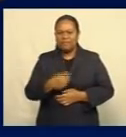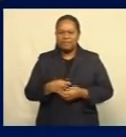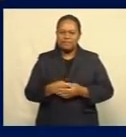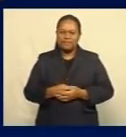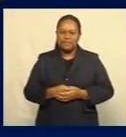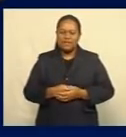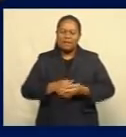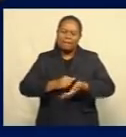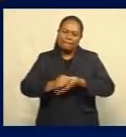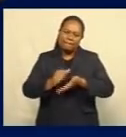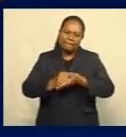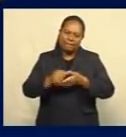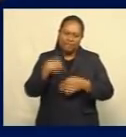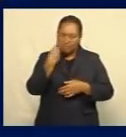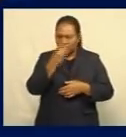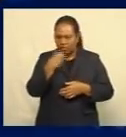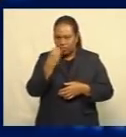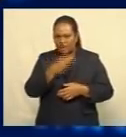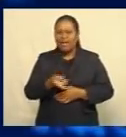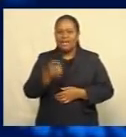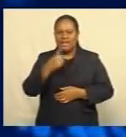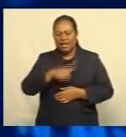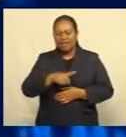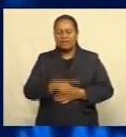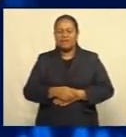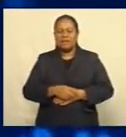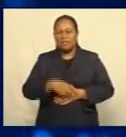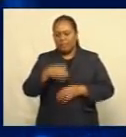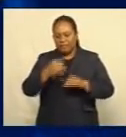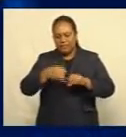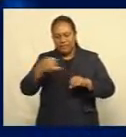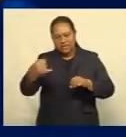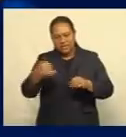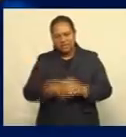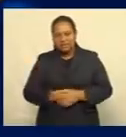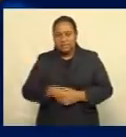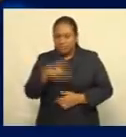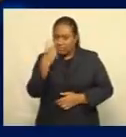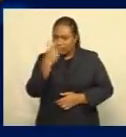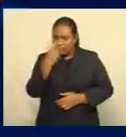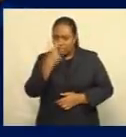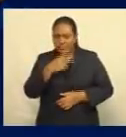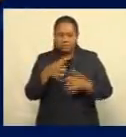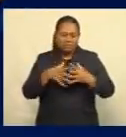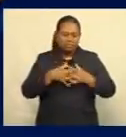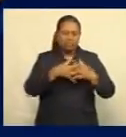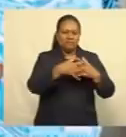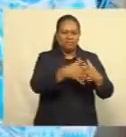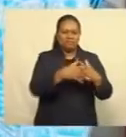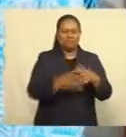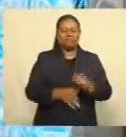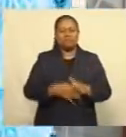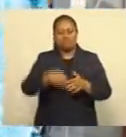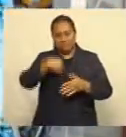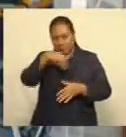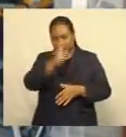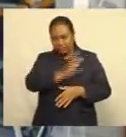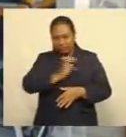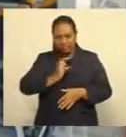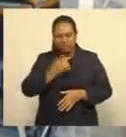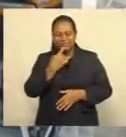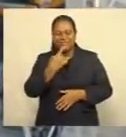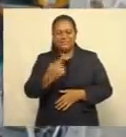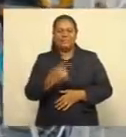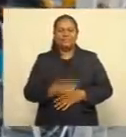surveillance on food and medicine, as well as monitoring the market situation in the Western Division. Chief Executive Joel Abraham